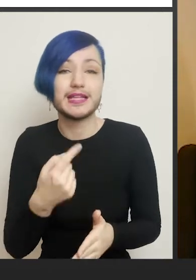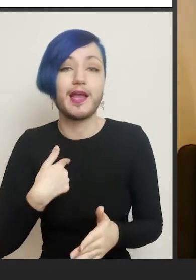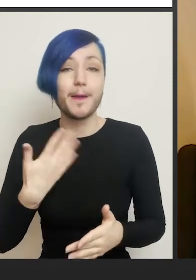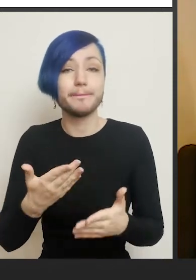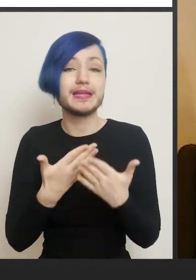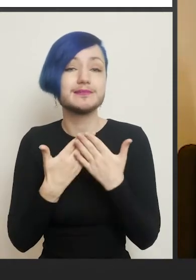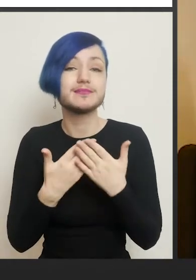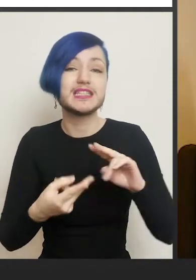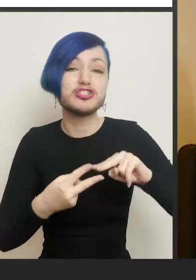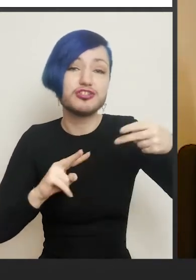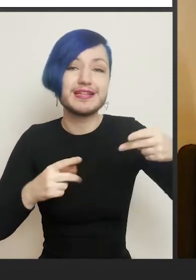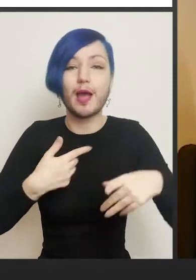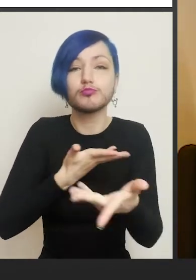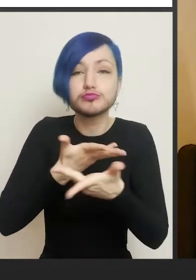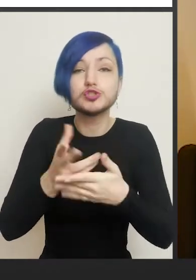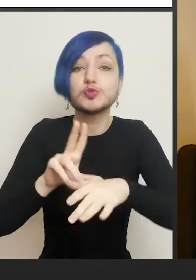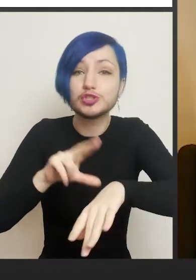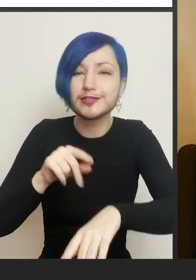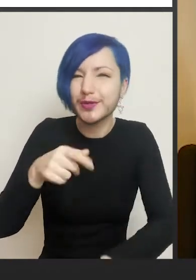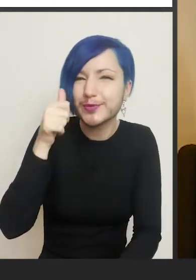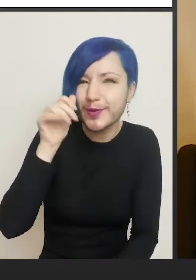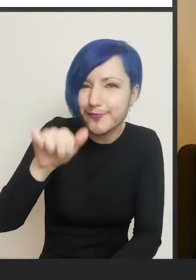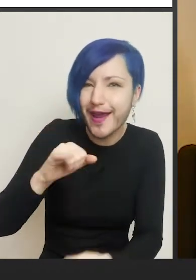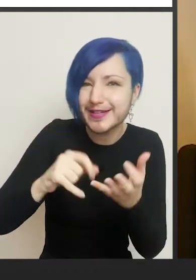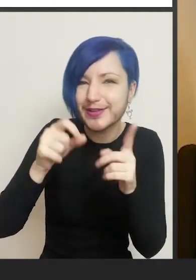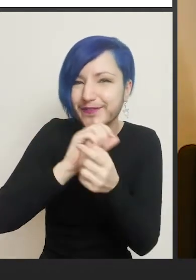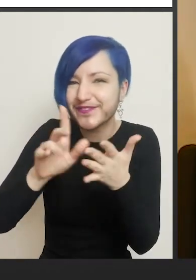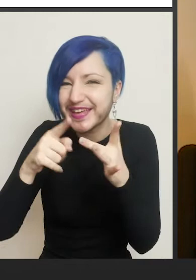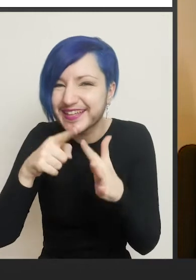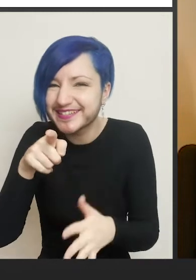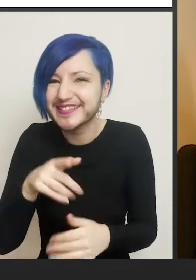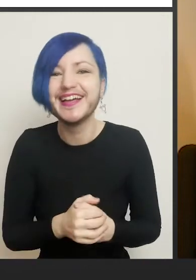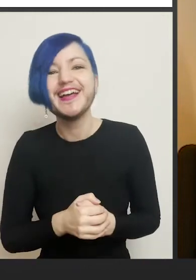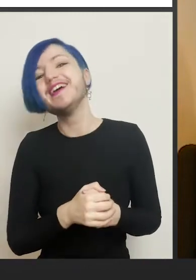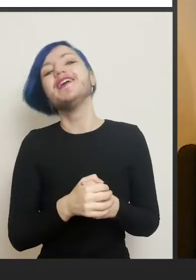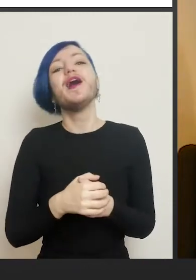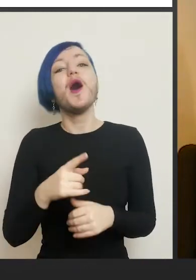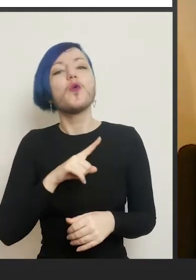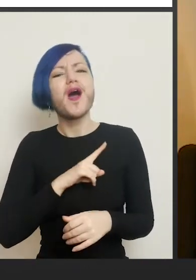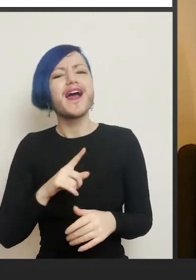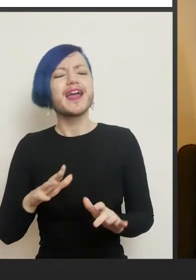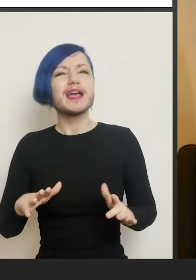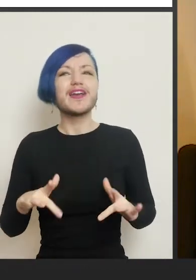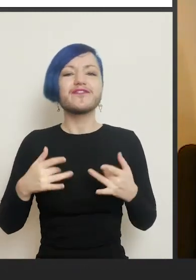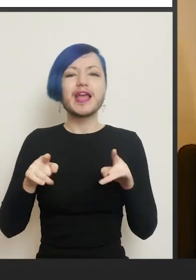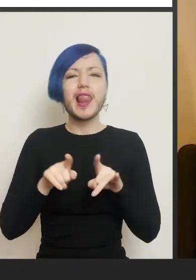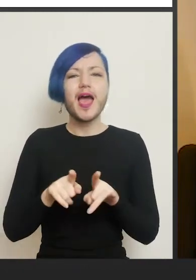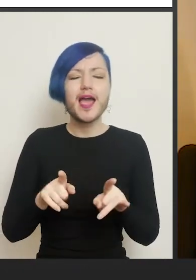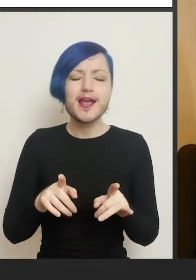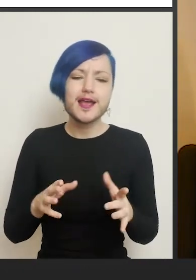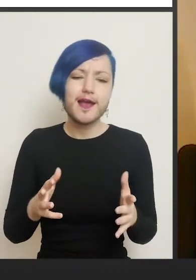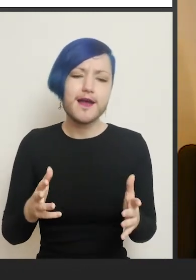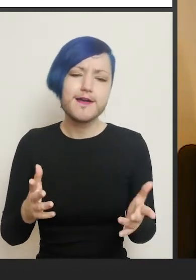that I studied genetics when I'm talking to a doctor. Isn't that right, Sophie? Because I feel like it kind of like puts me,